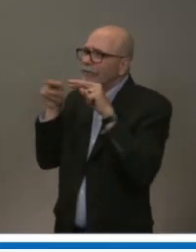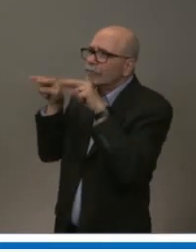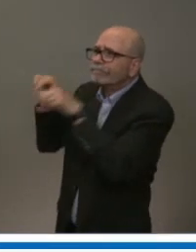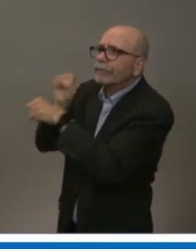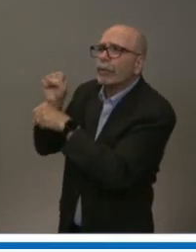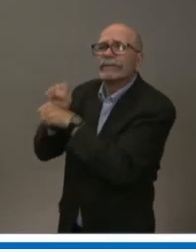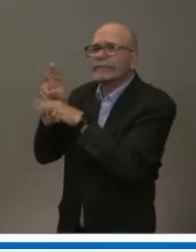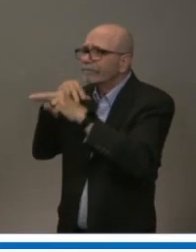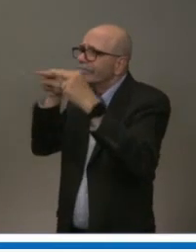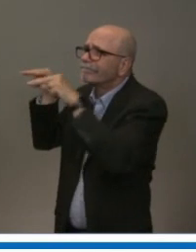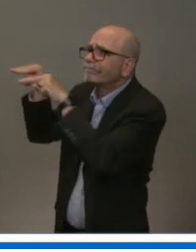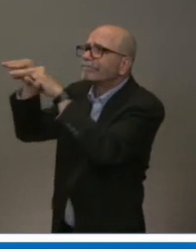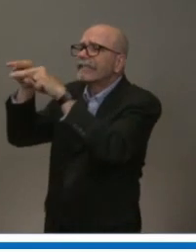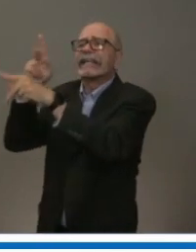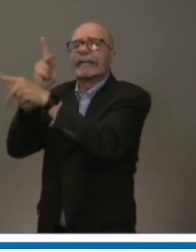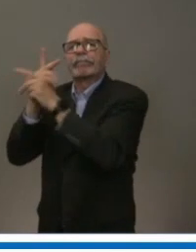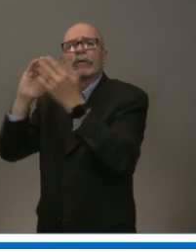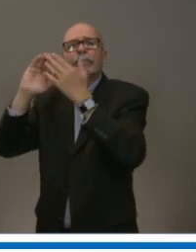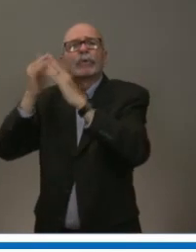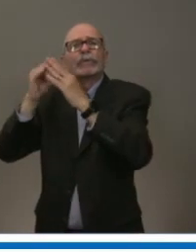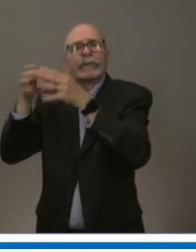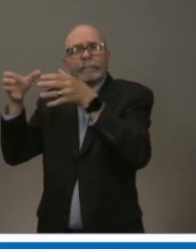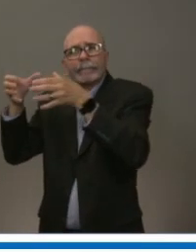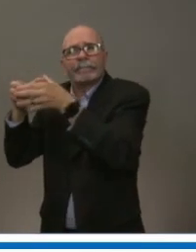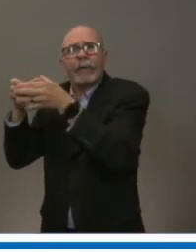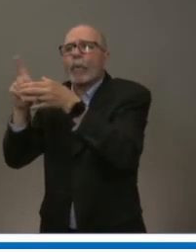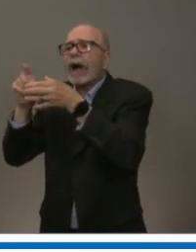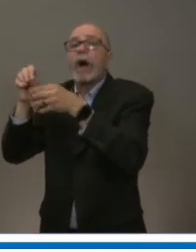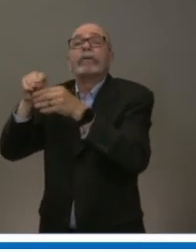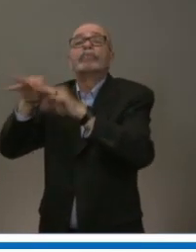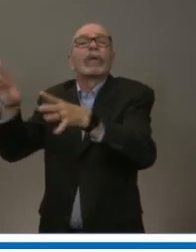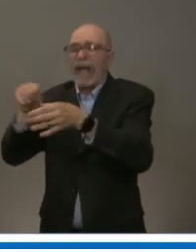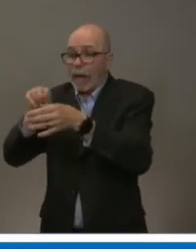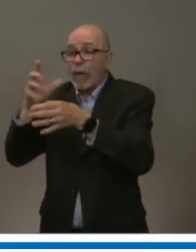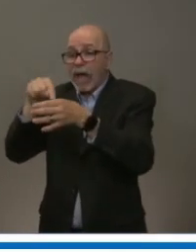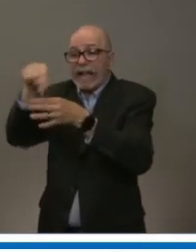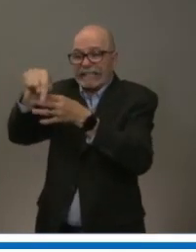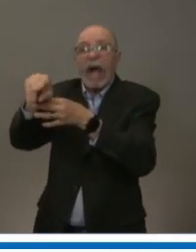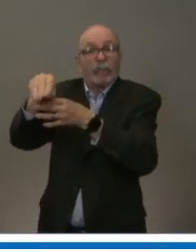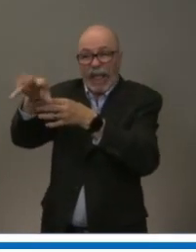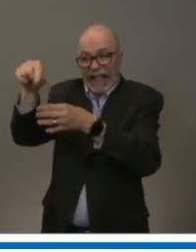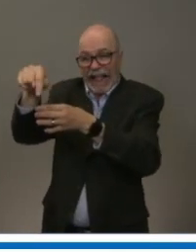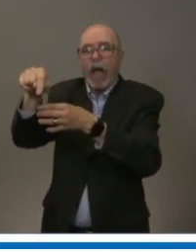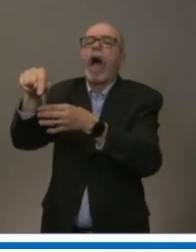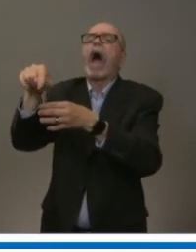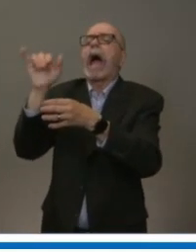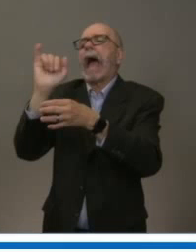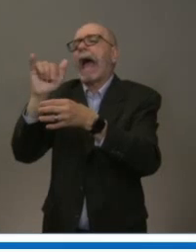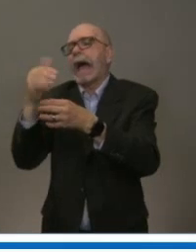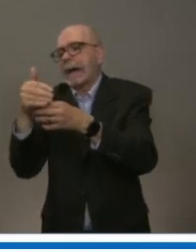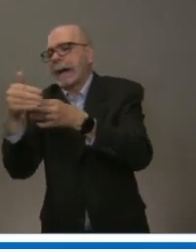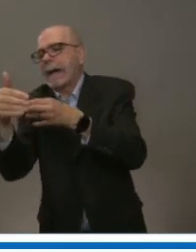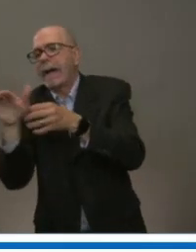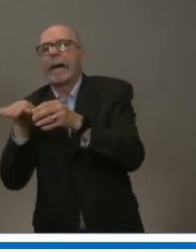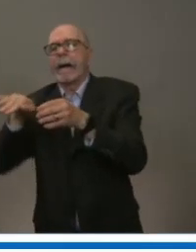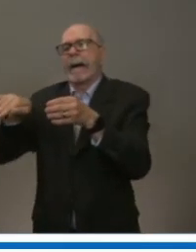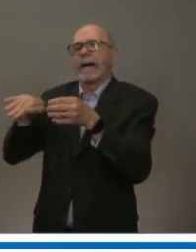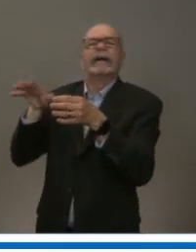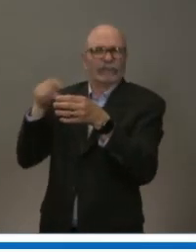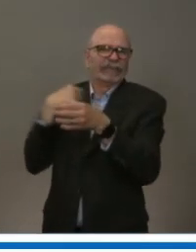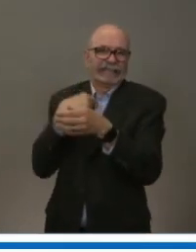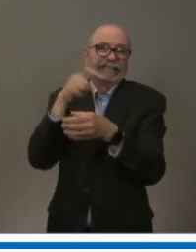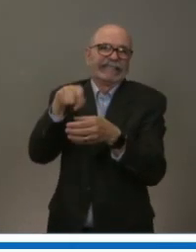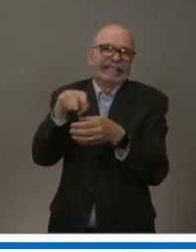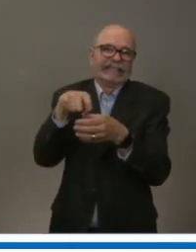looking at the epidemiology and what our new cases are. That is different than what we present in some of our public and what I talk